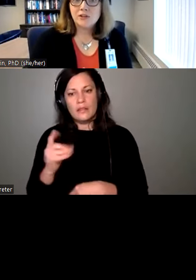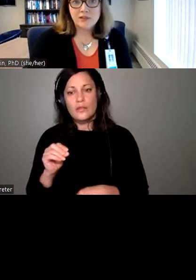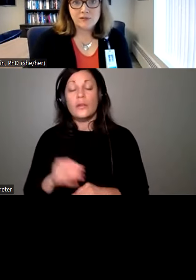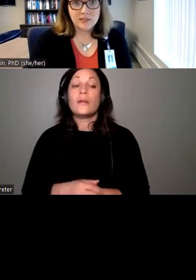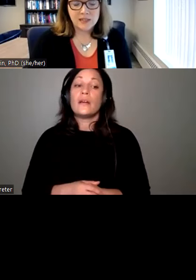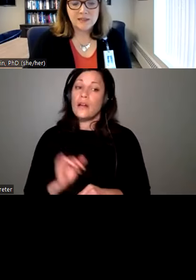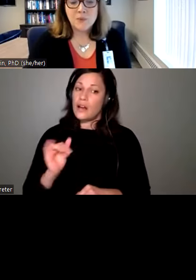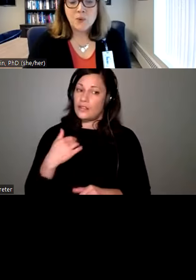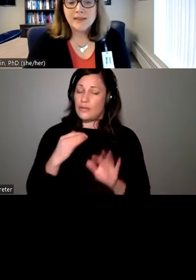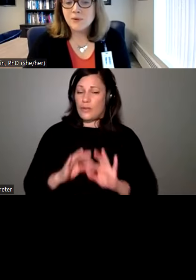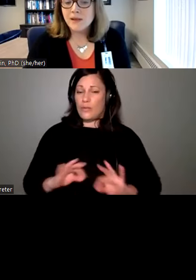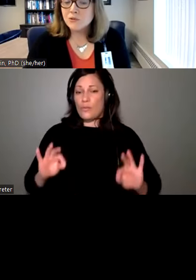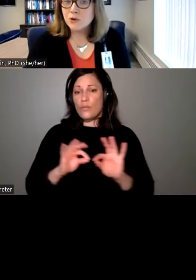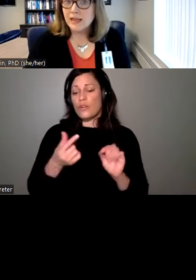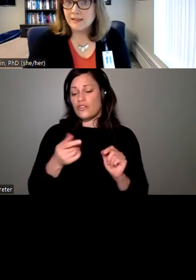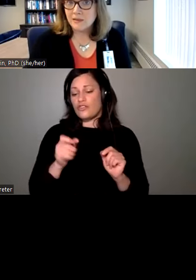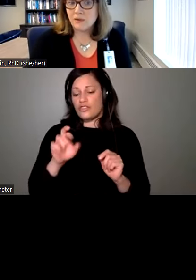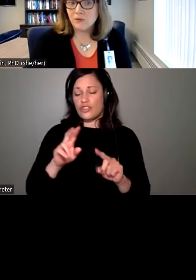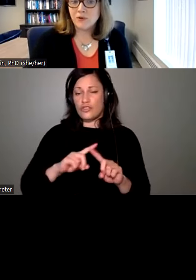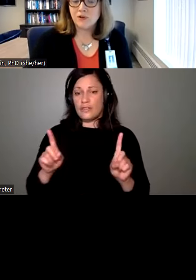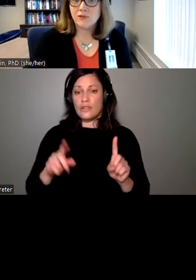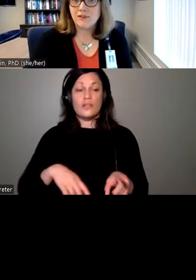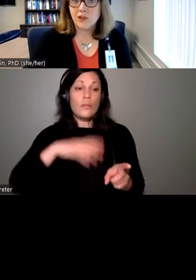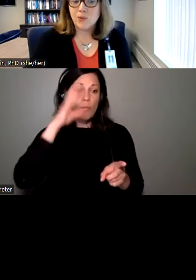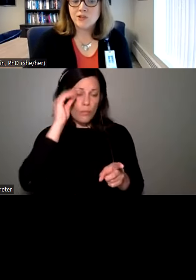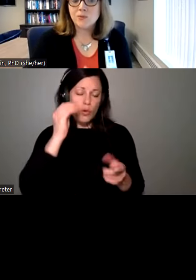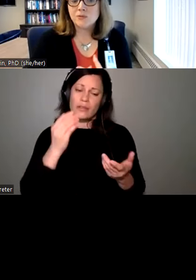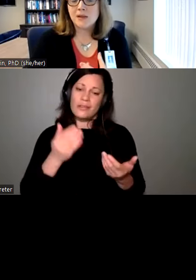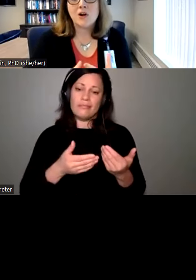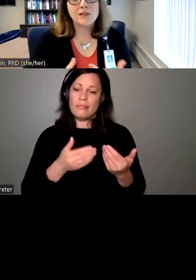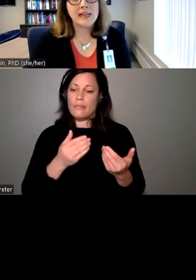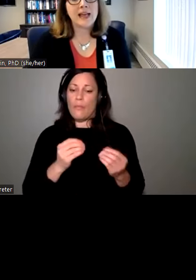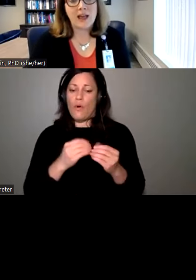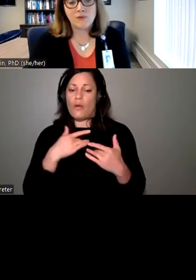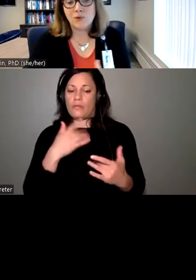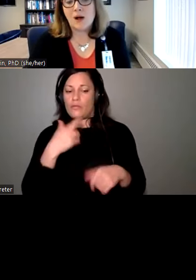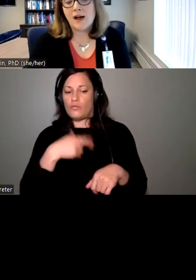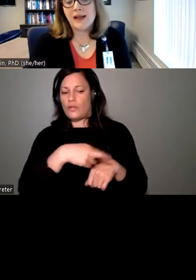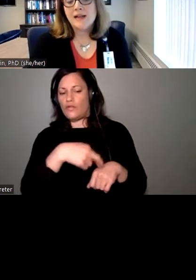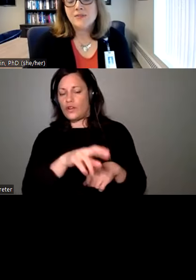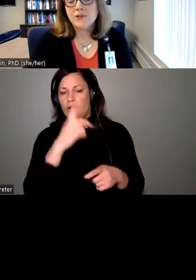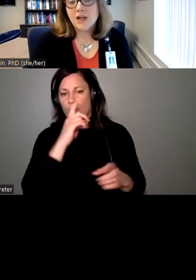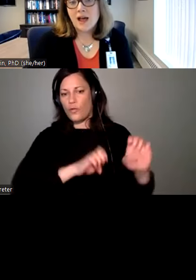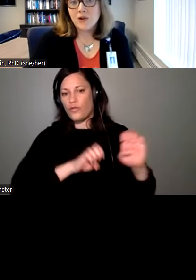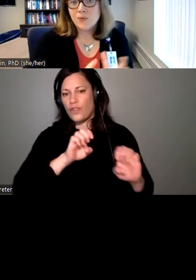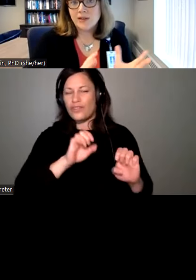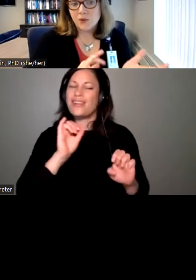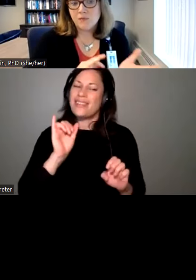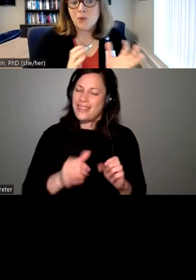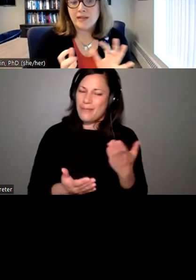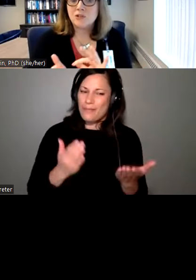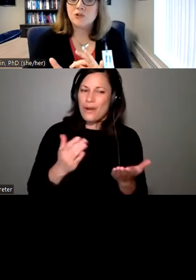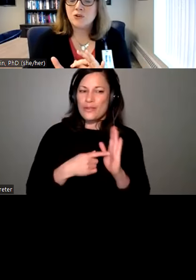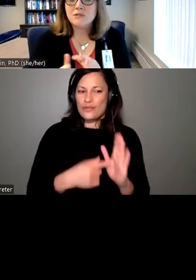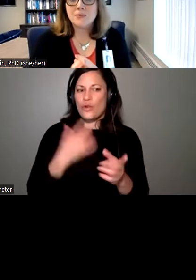important gender differences. Boys are much more likely to be referred for evaluation, which may partly account for why there's a higher ratio